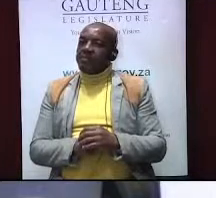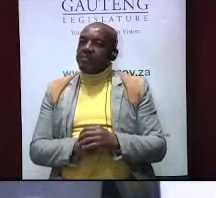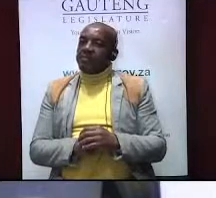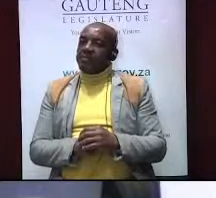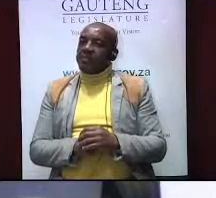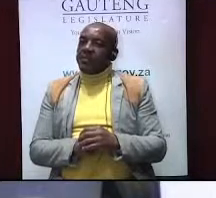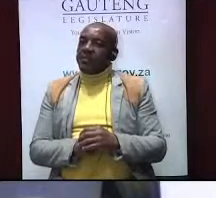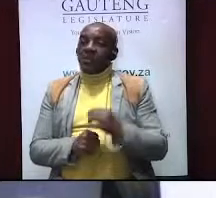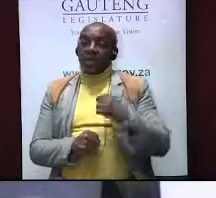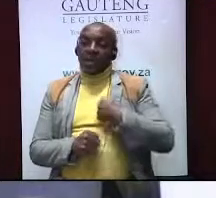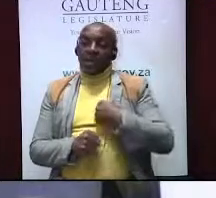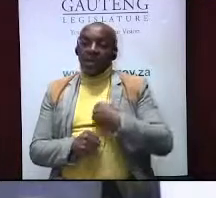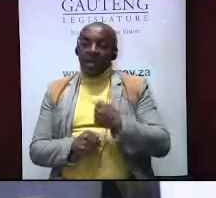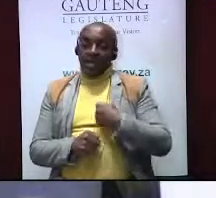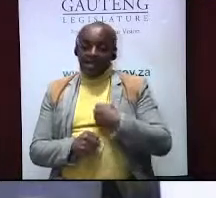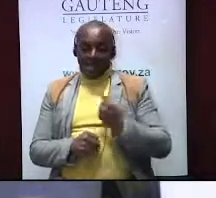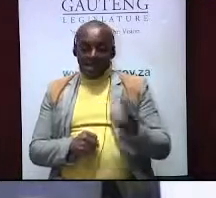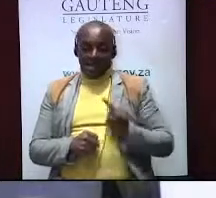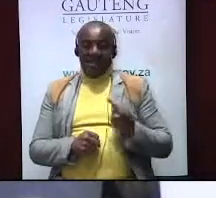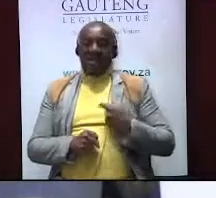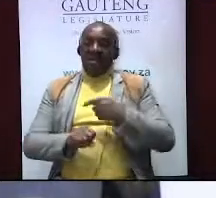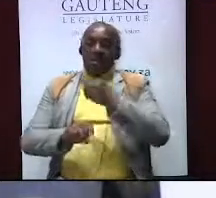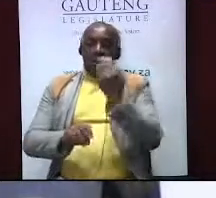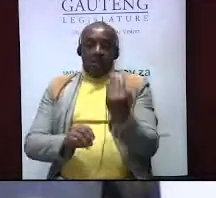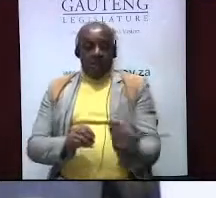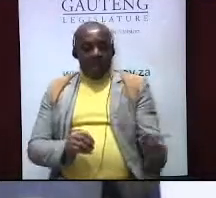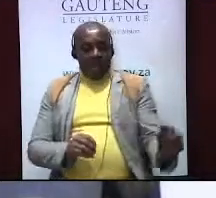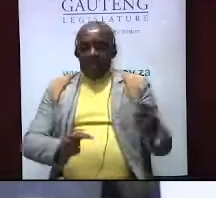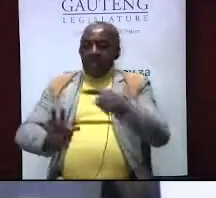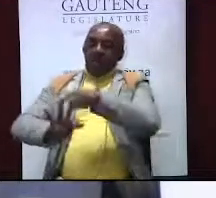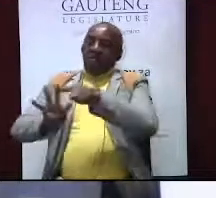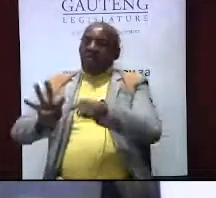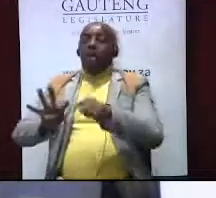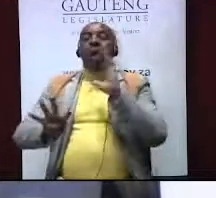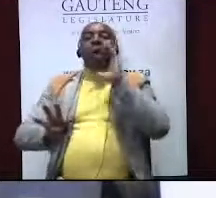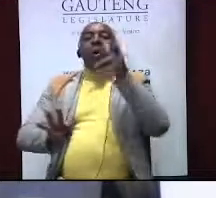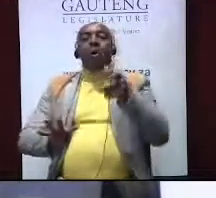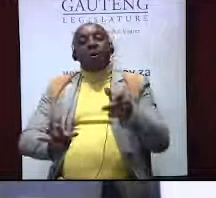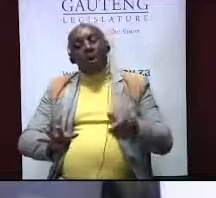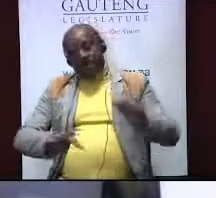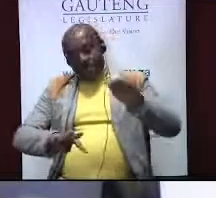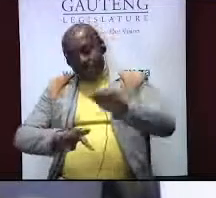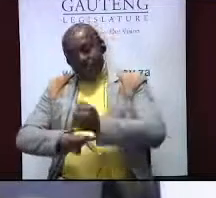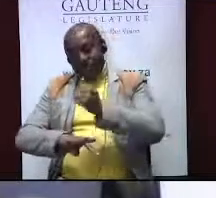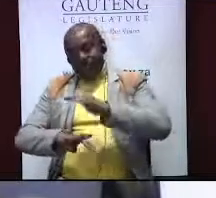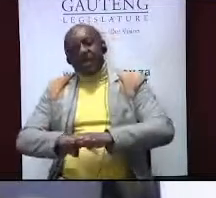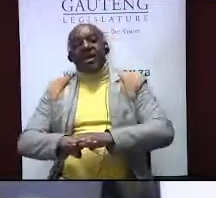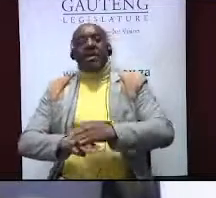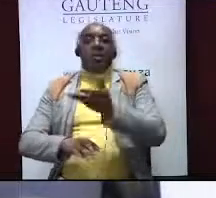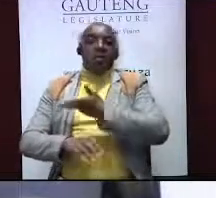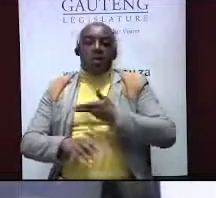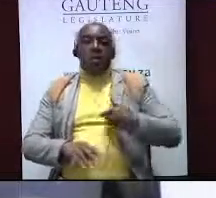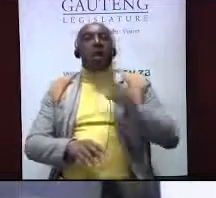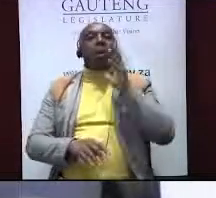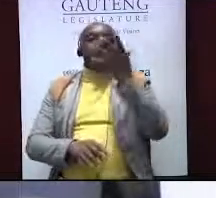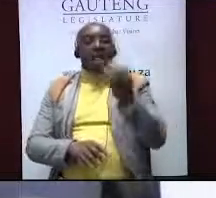So for me, having four sons who are going to marry women and they're going to have their own